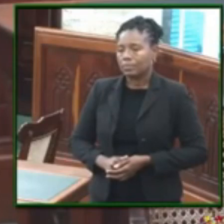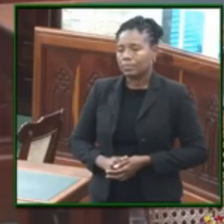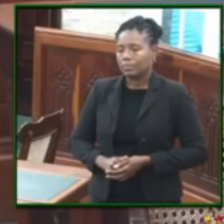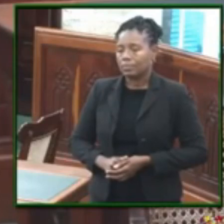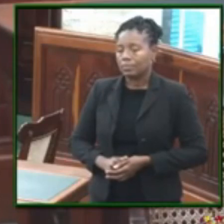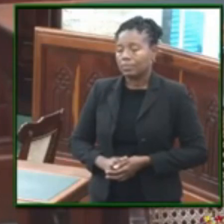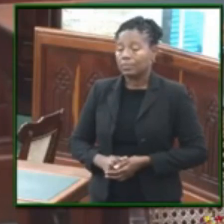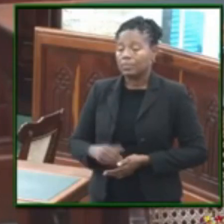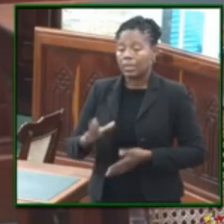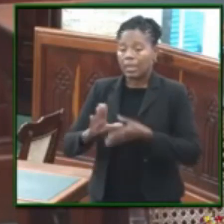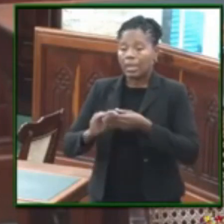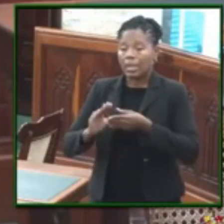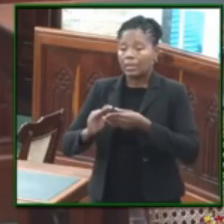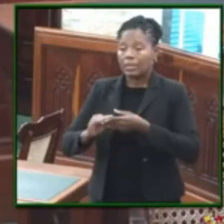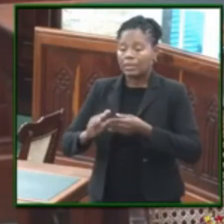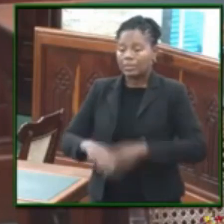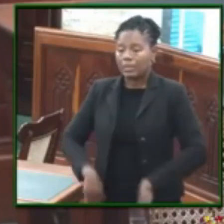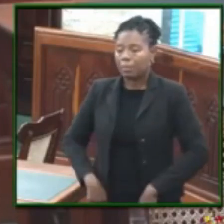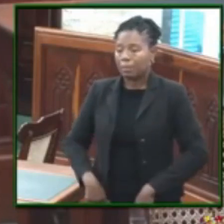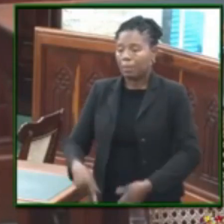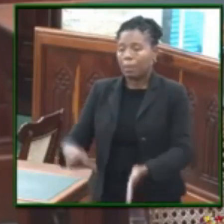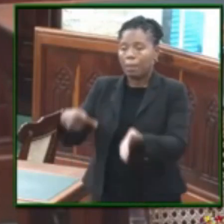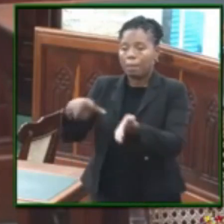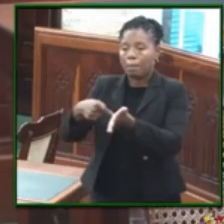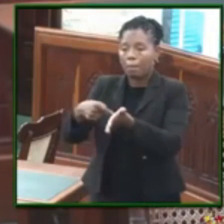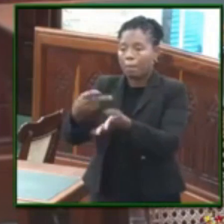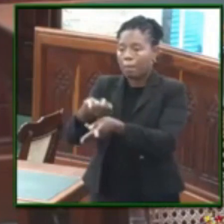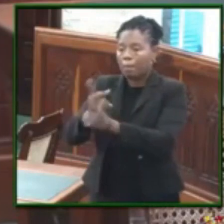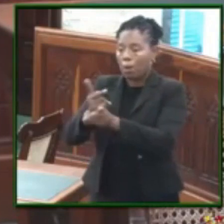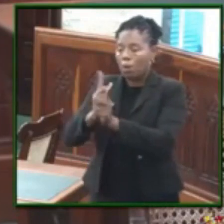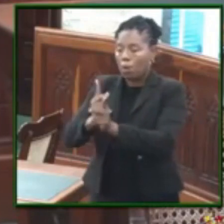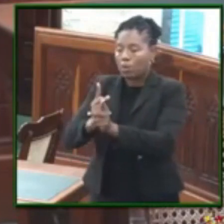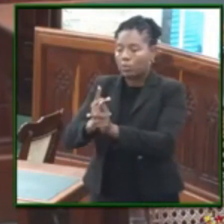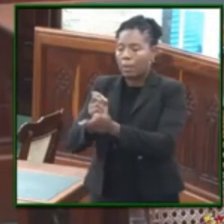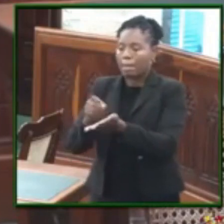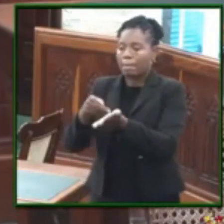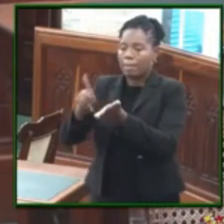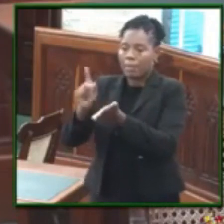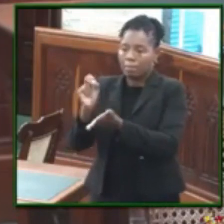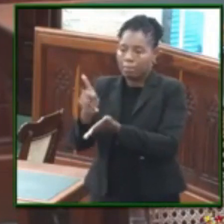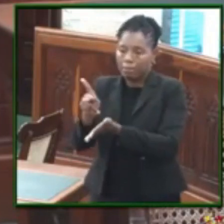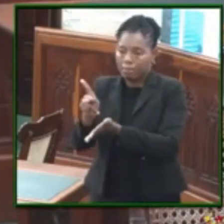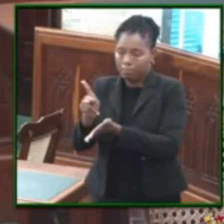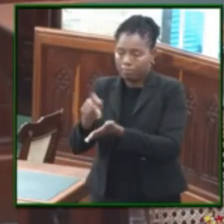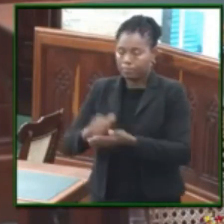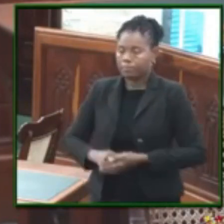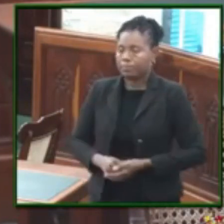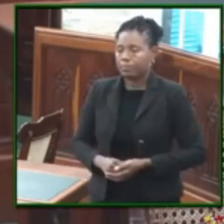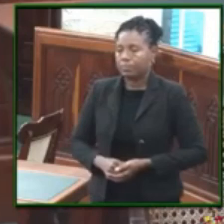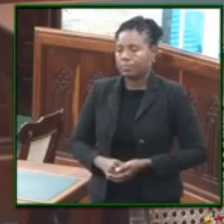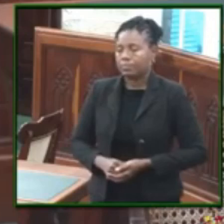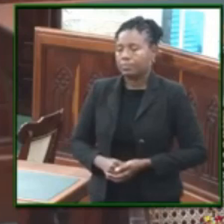And it speaks of a table of borrowings and repayments.